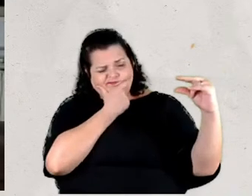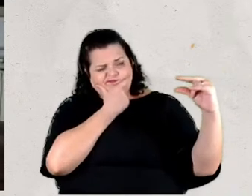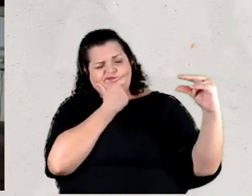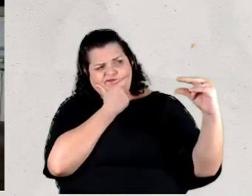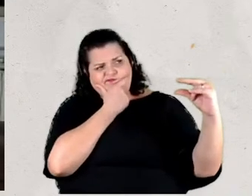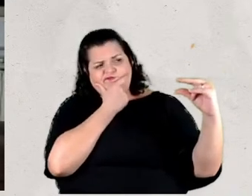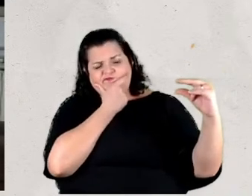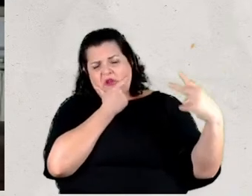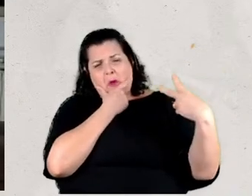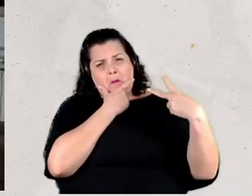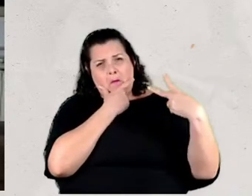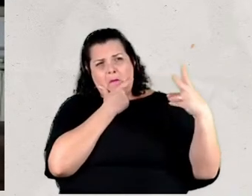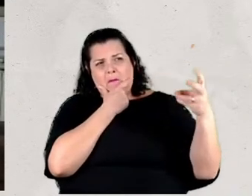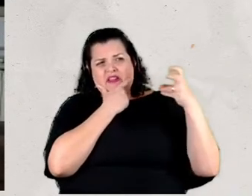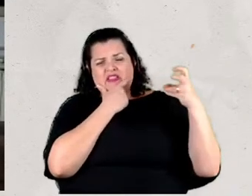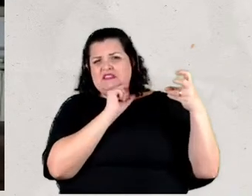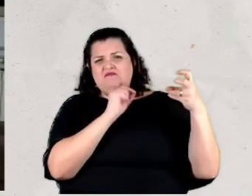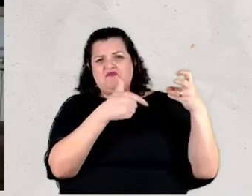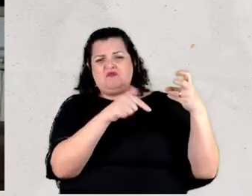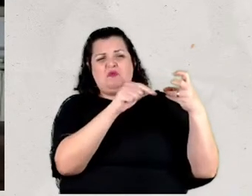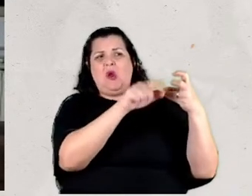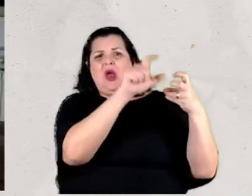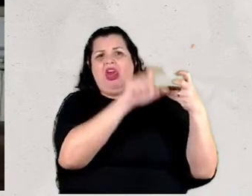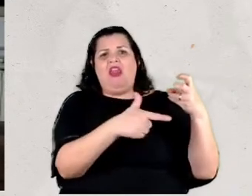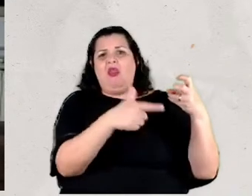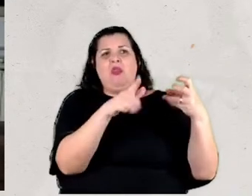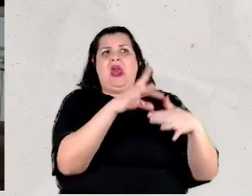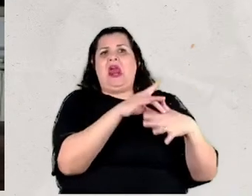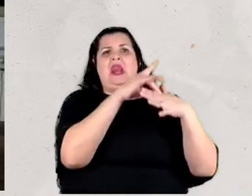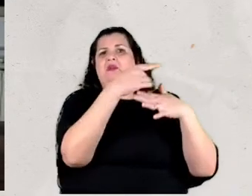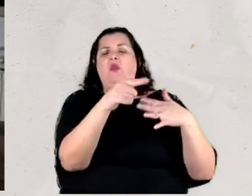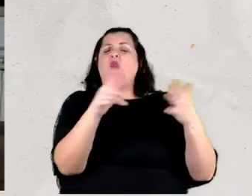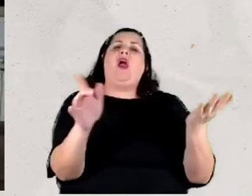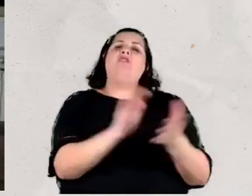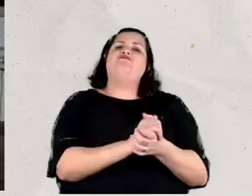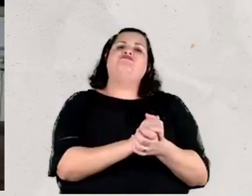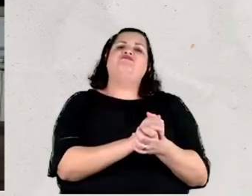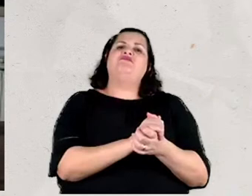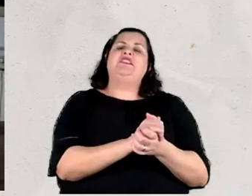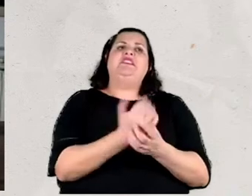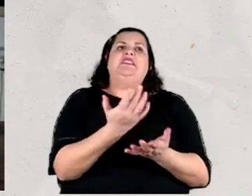lost that. So my first concern is that